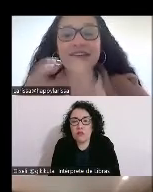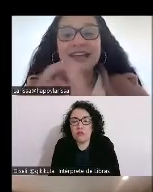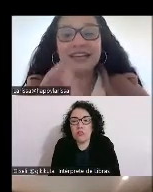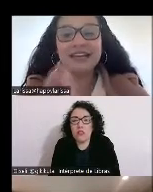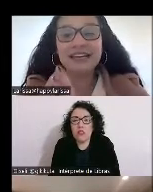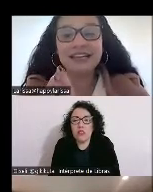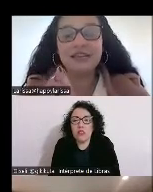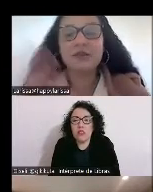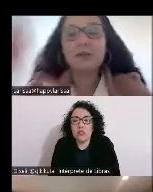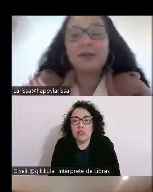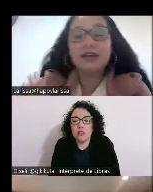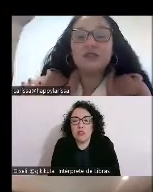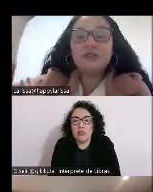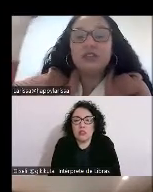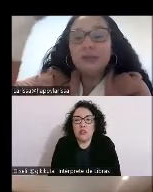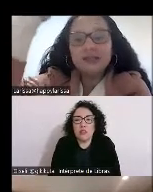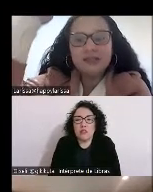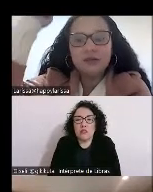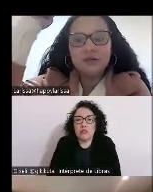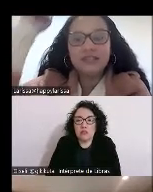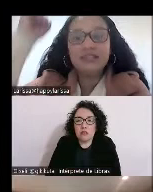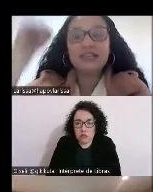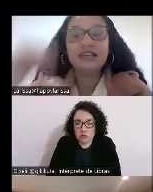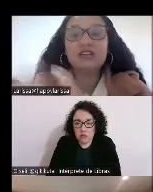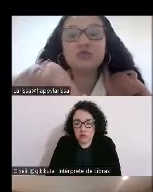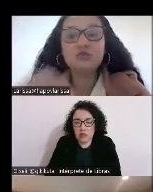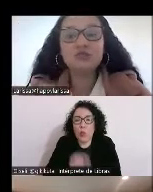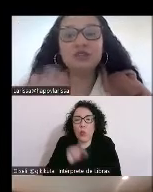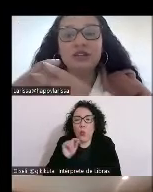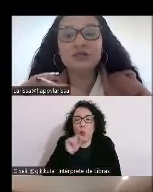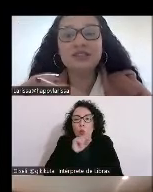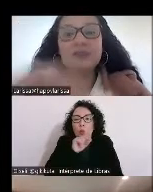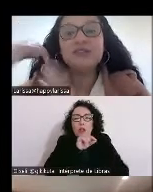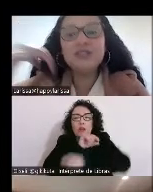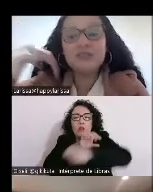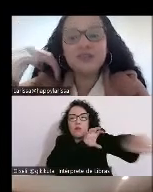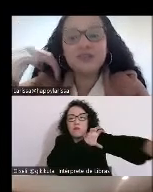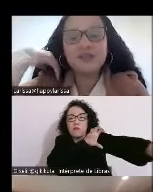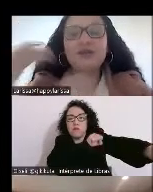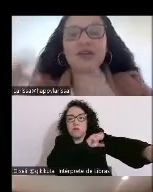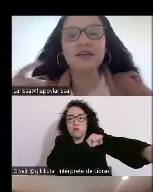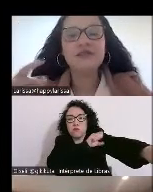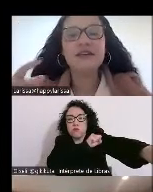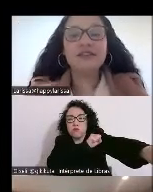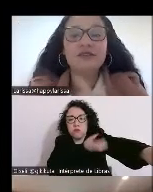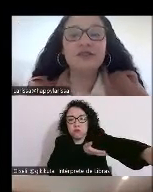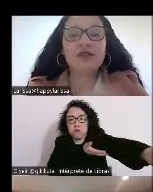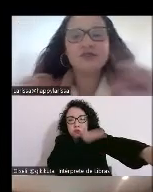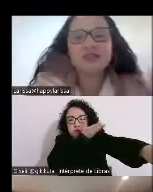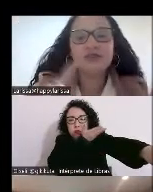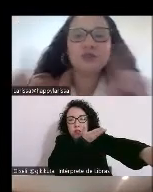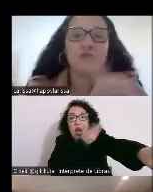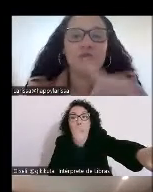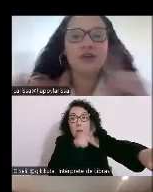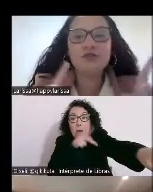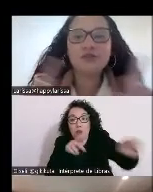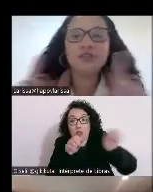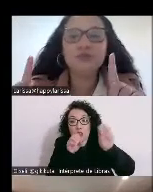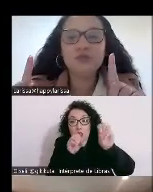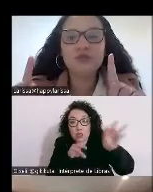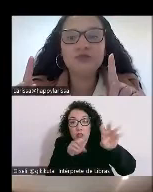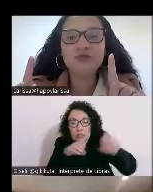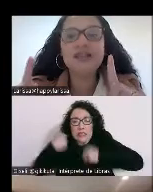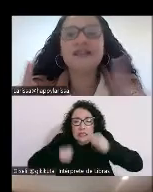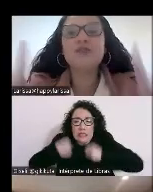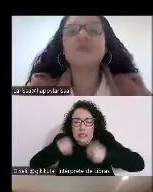Então, aquele ali é um aparelho de medir a pressão. E ele ajuda os alunos a medirem pressão. Aí o que ele faz? Ele coloca os alunos para correrem de um lado